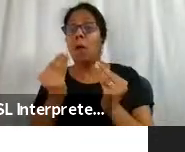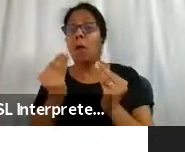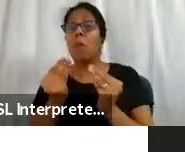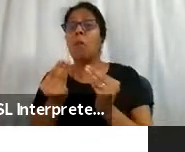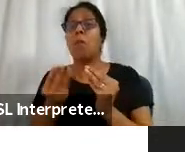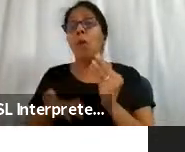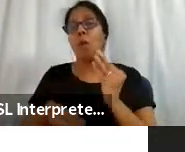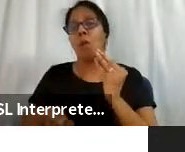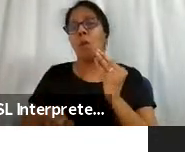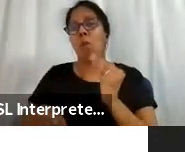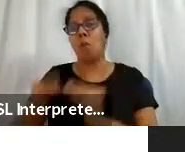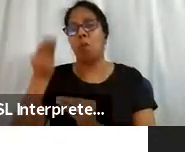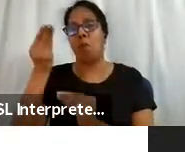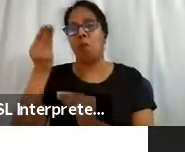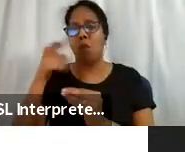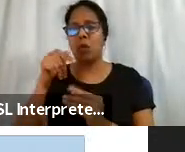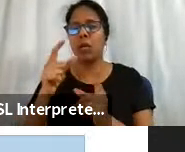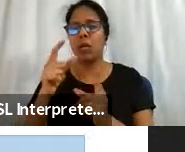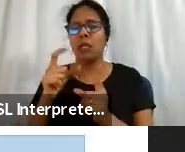comes severe cases.